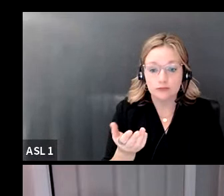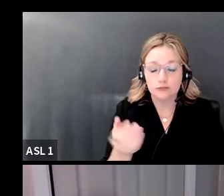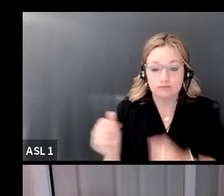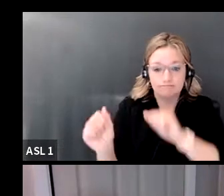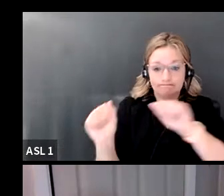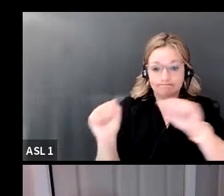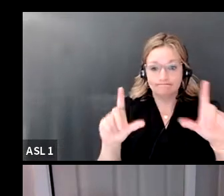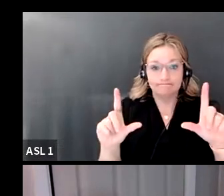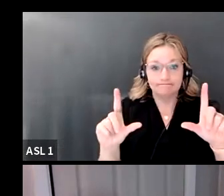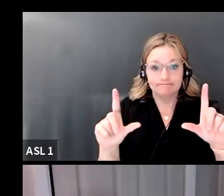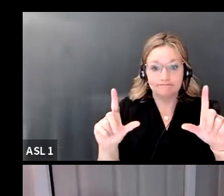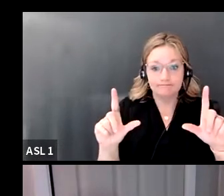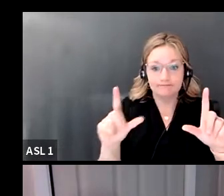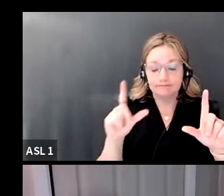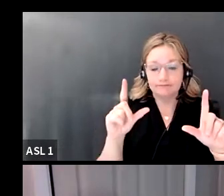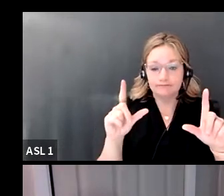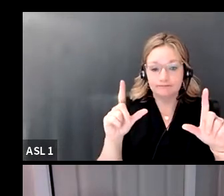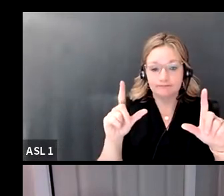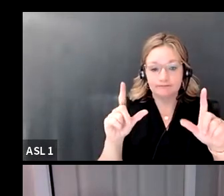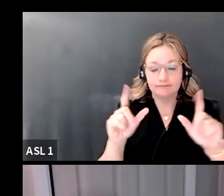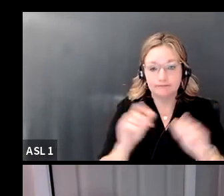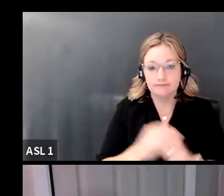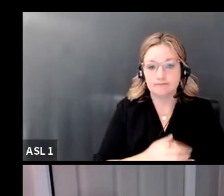could they turn their camera on